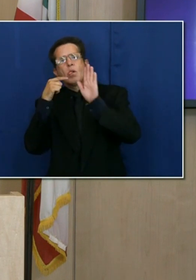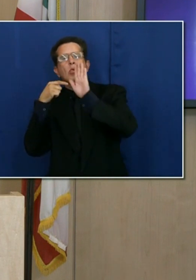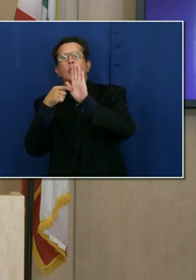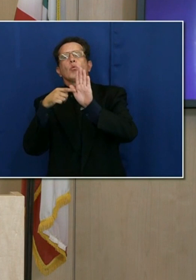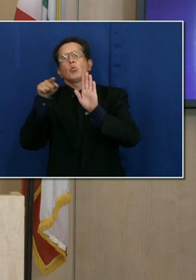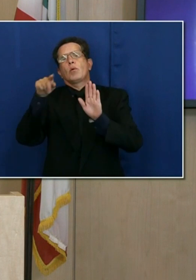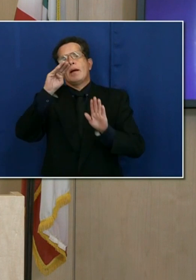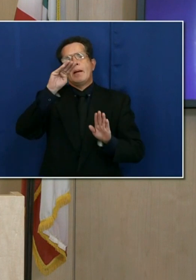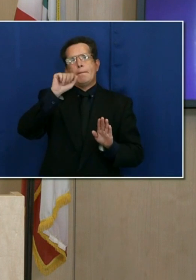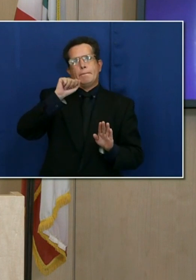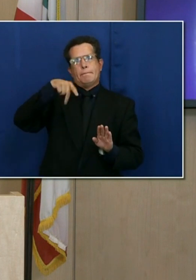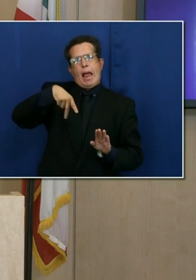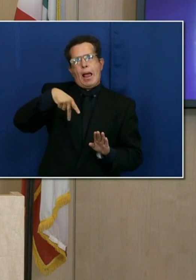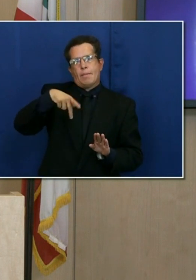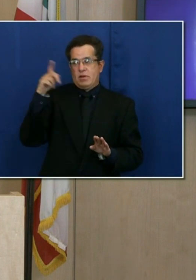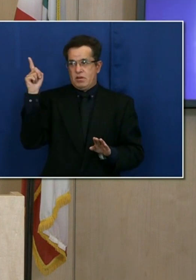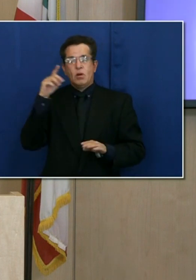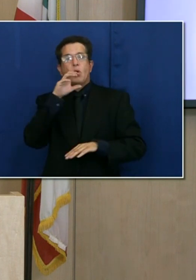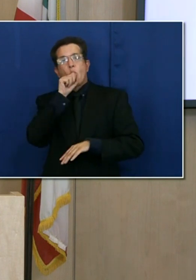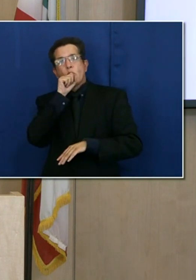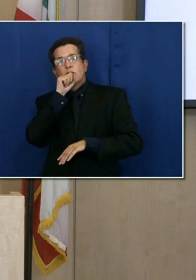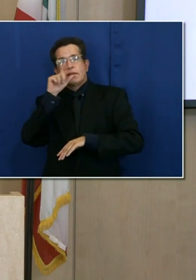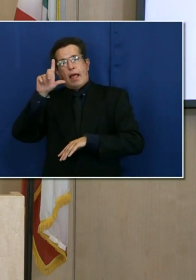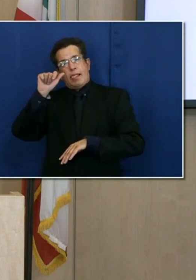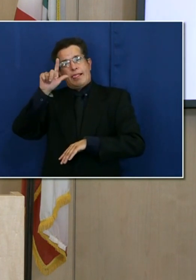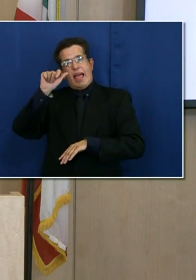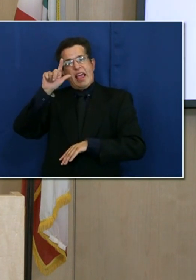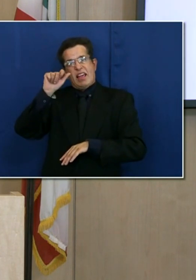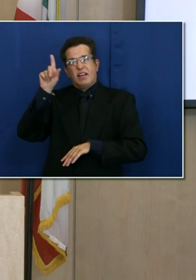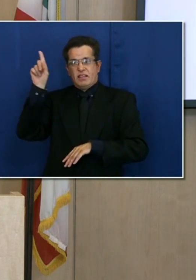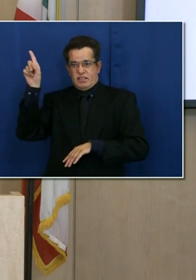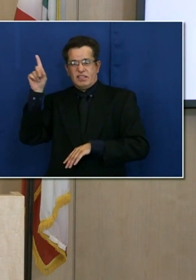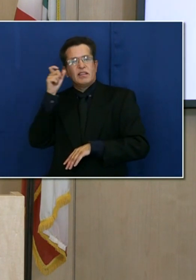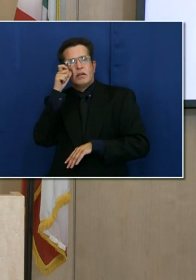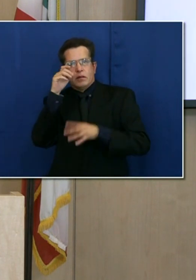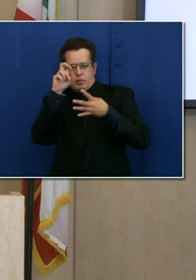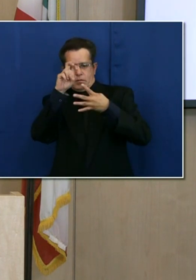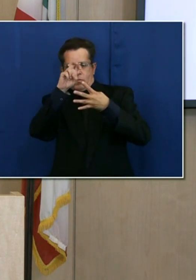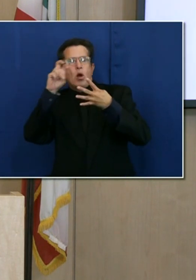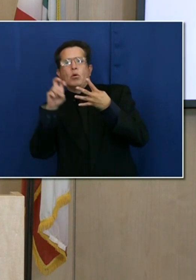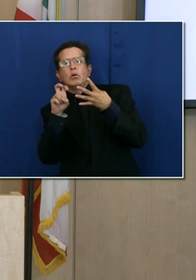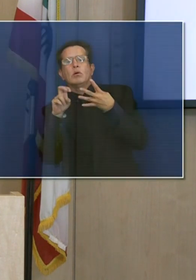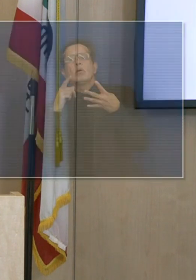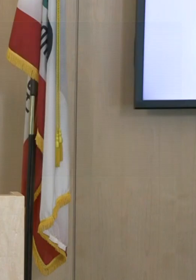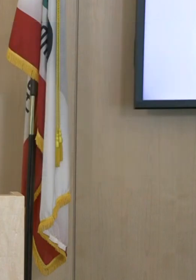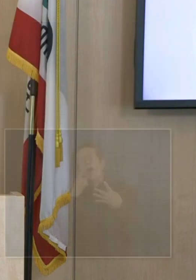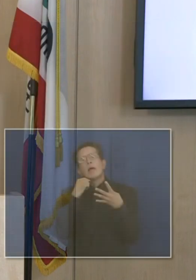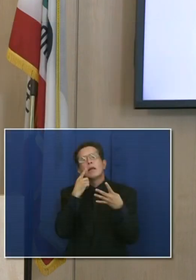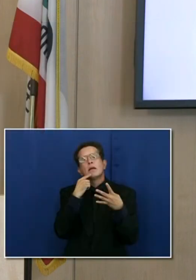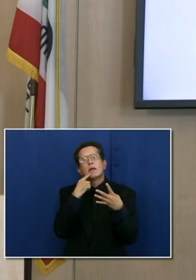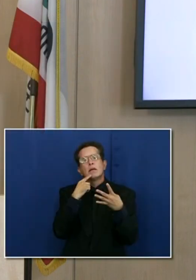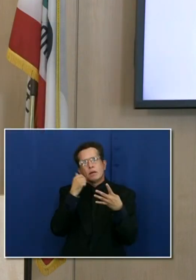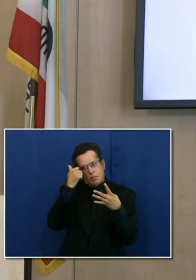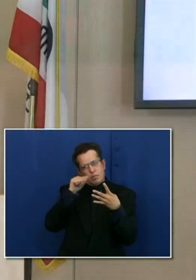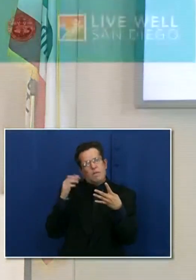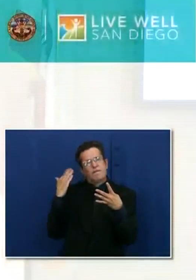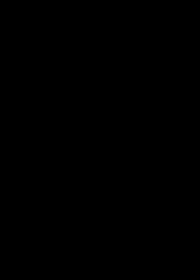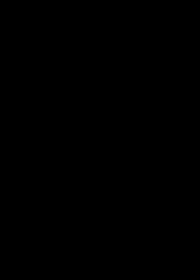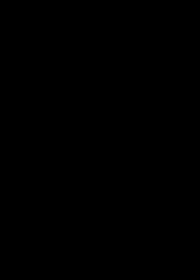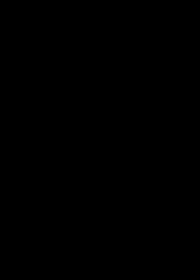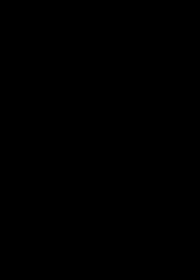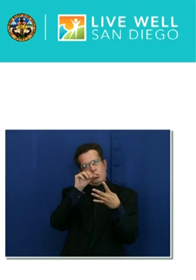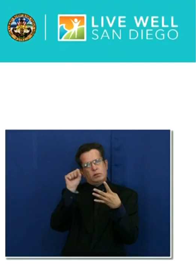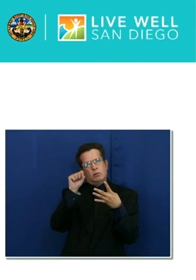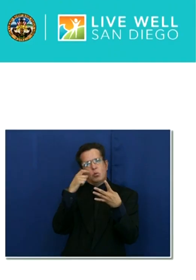Orange County just moved into the red tier. Remember from the beginning of the rollout of this tier system, San Diego was